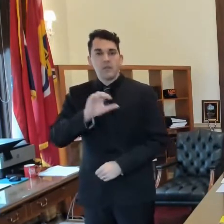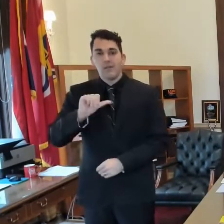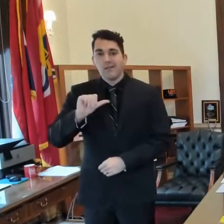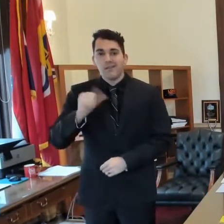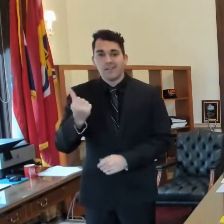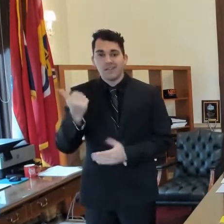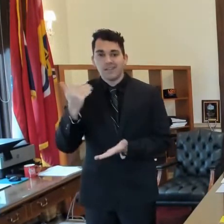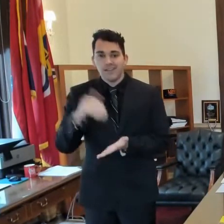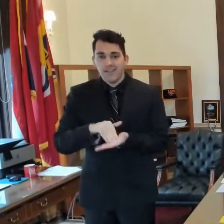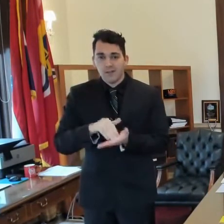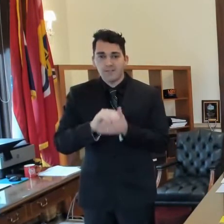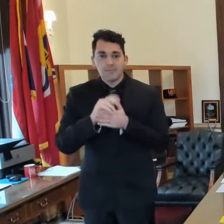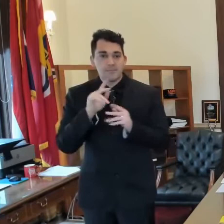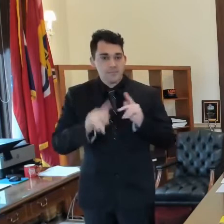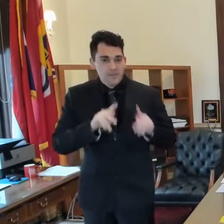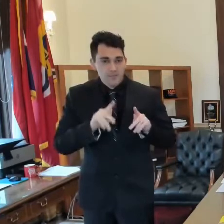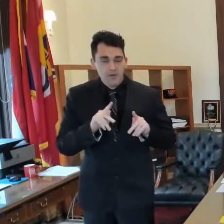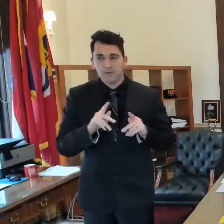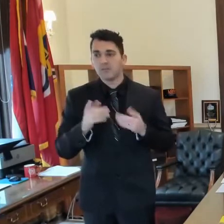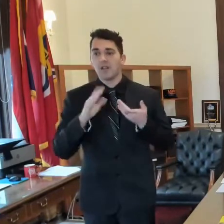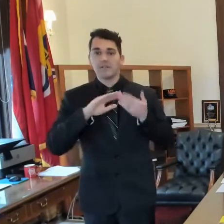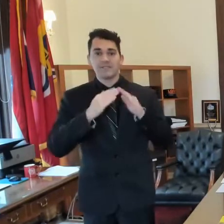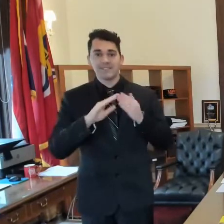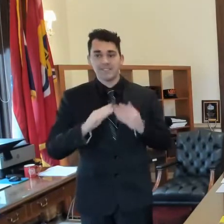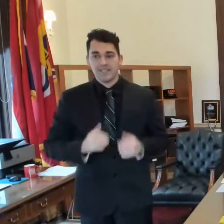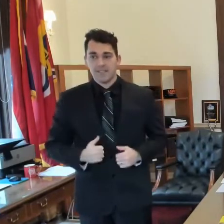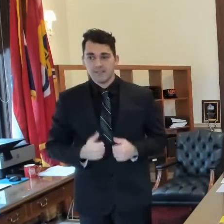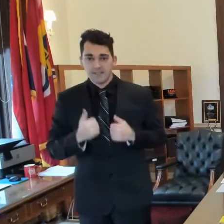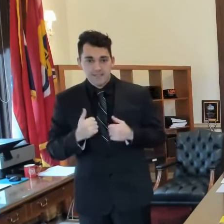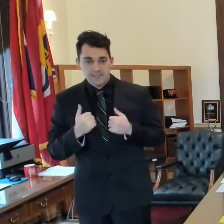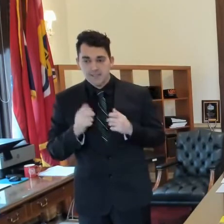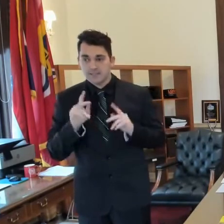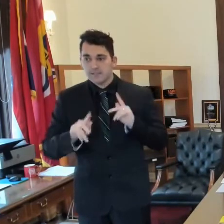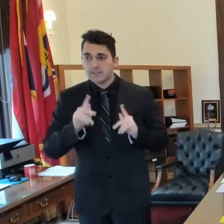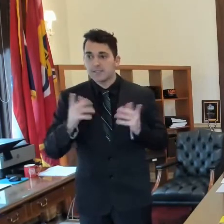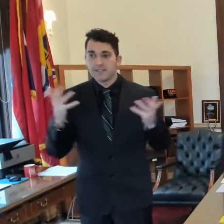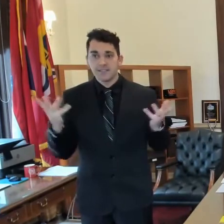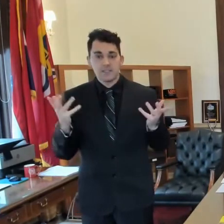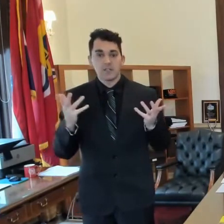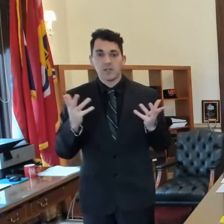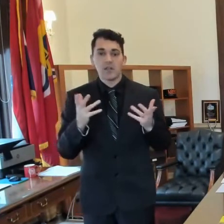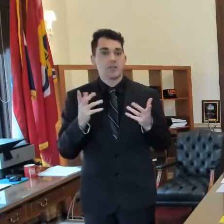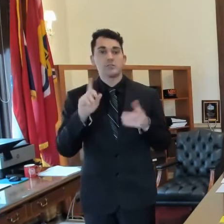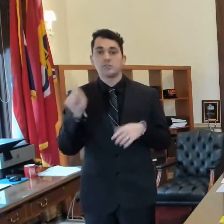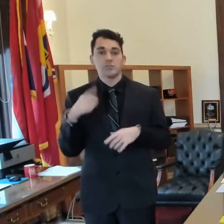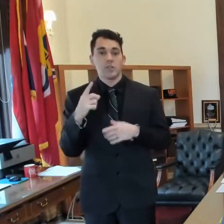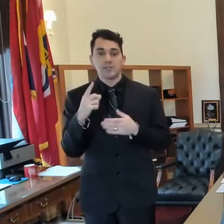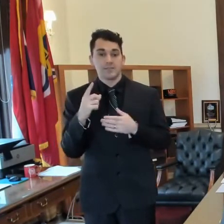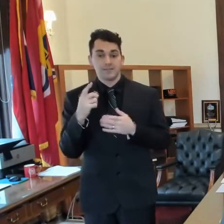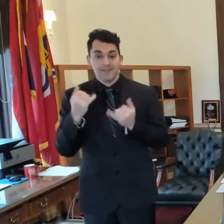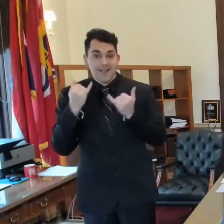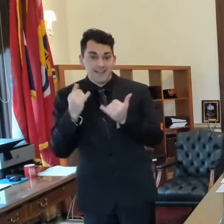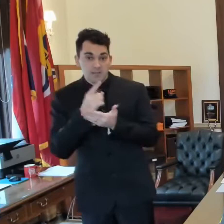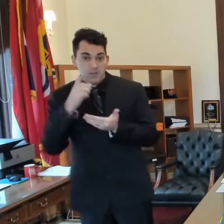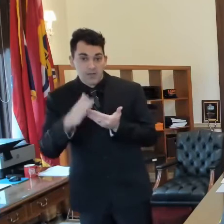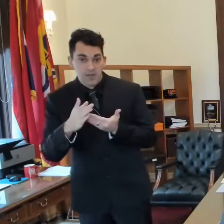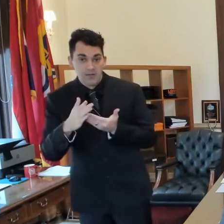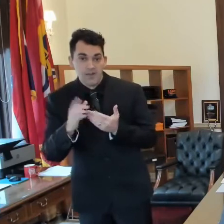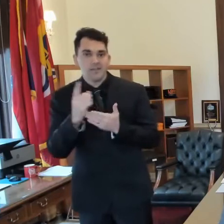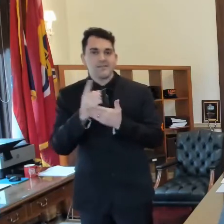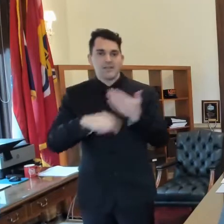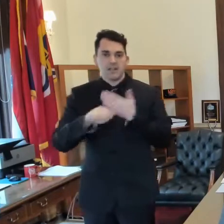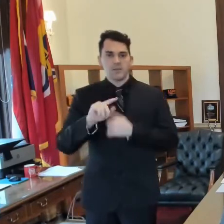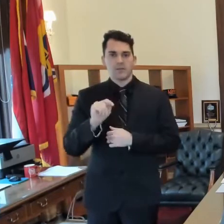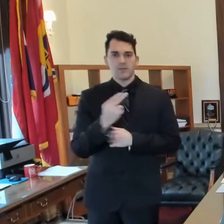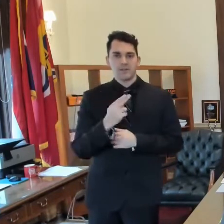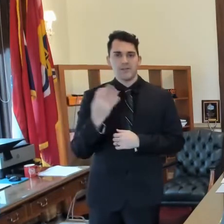give or take, of city residents just between the event this weekend and the event next week on Thursday and Friday.